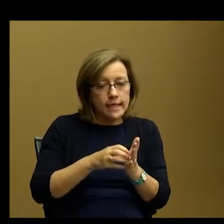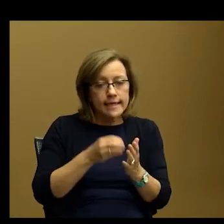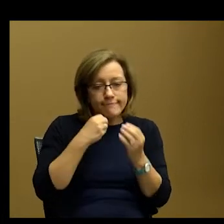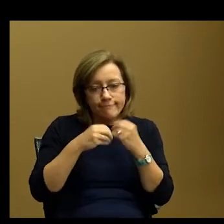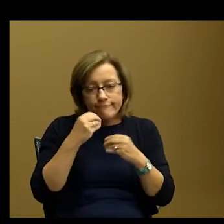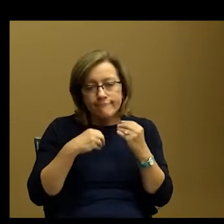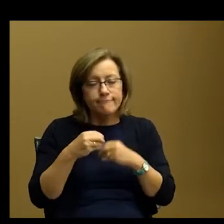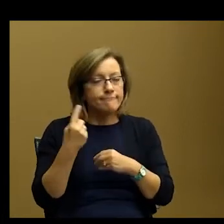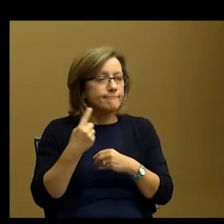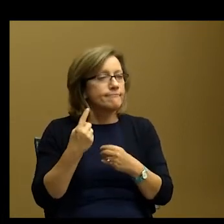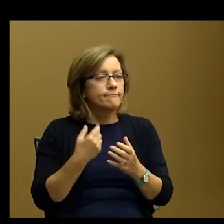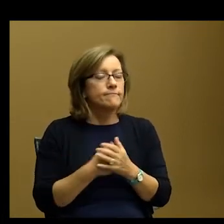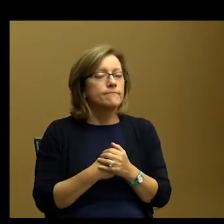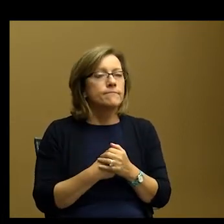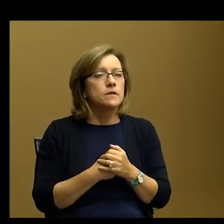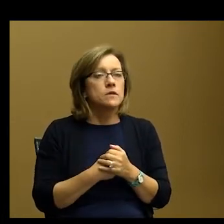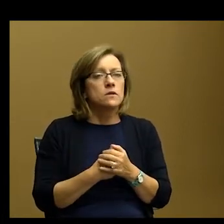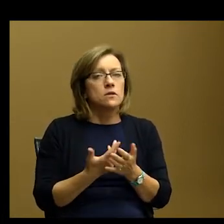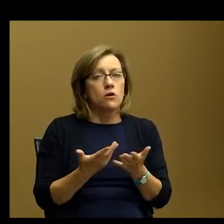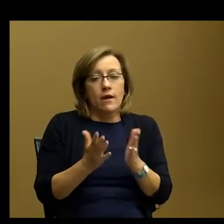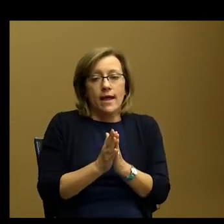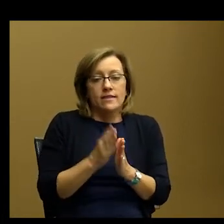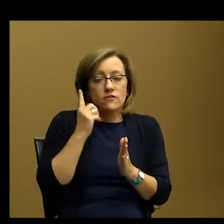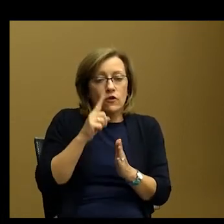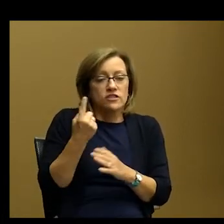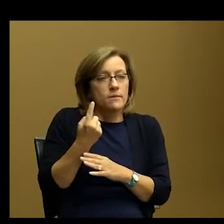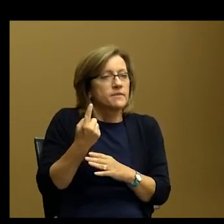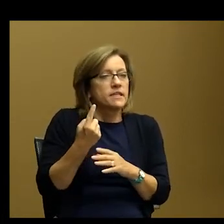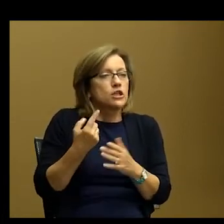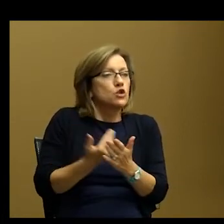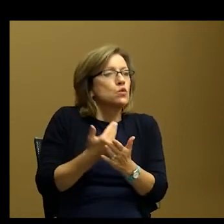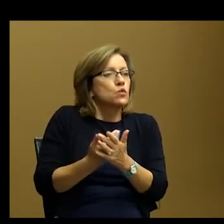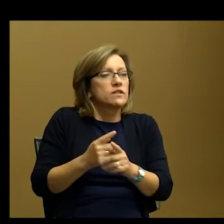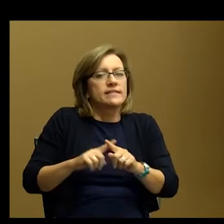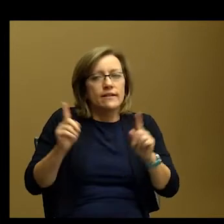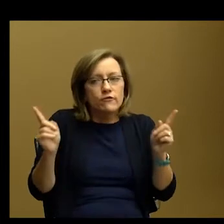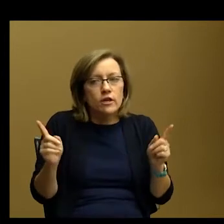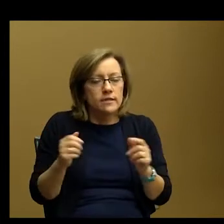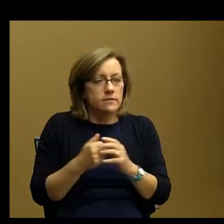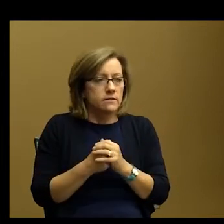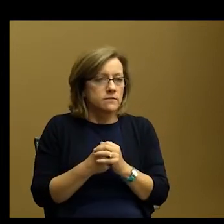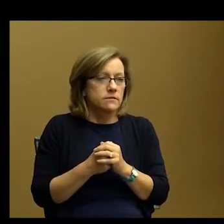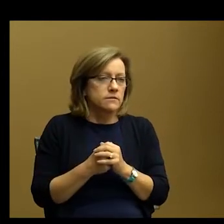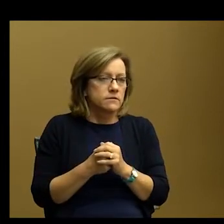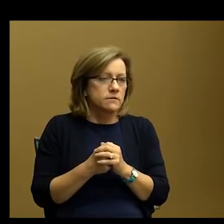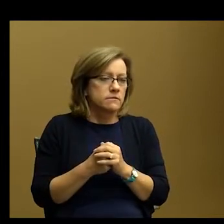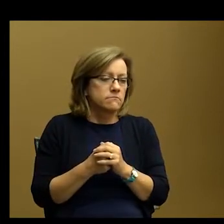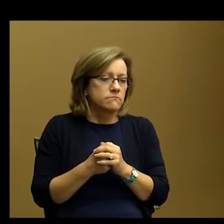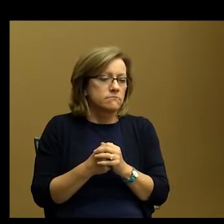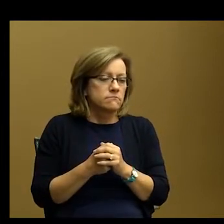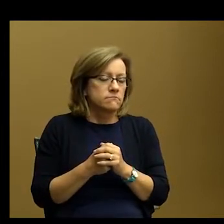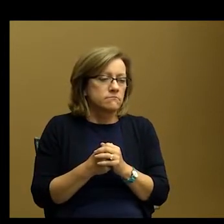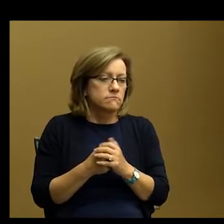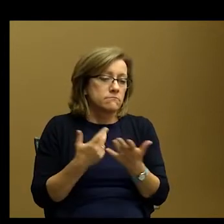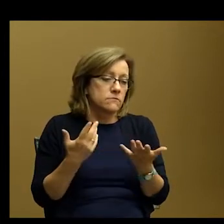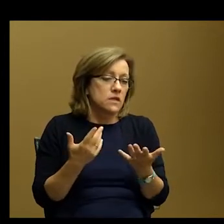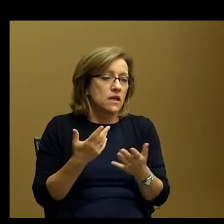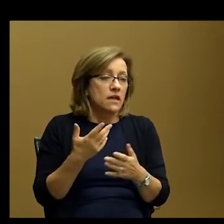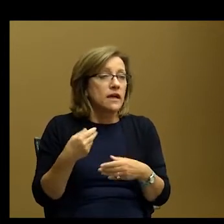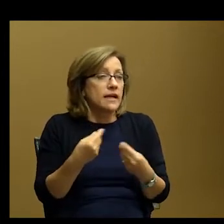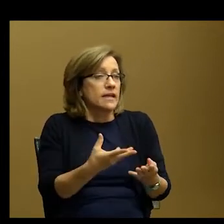Request a new action, something that's new or different. Request more of a thing. Make a